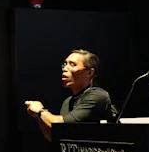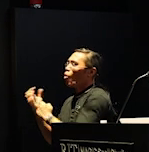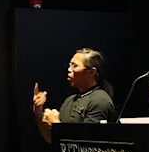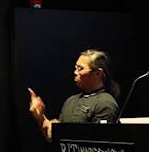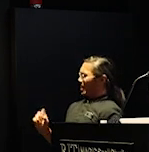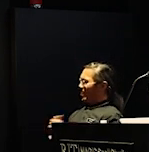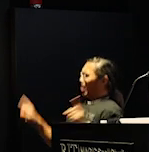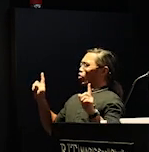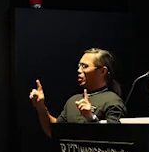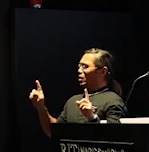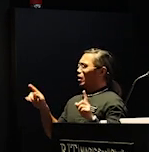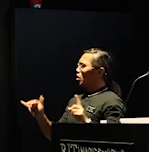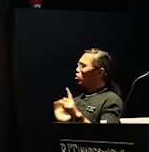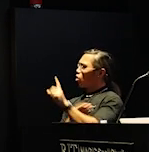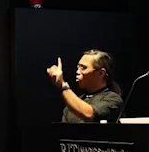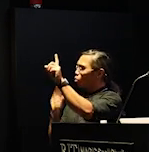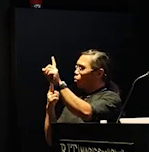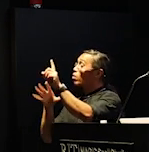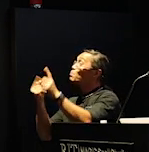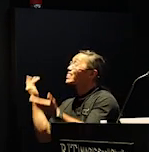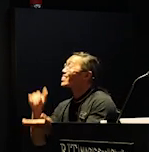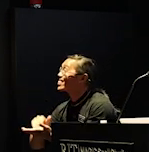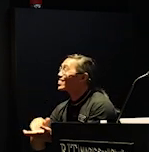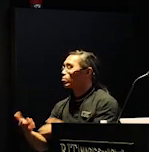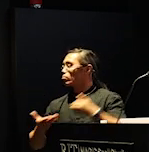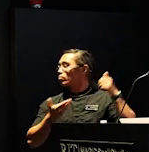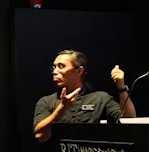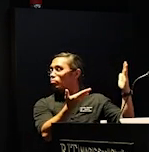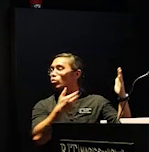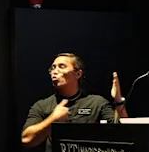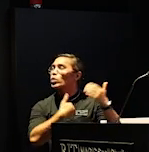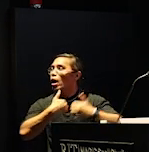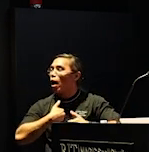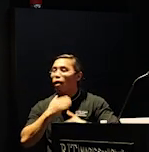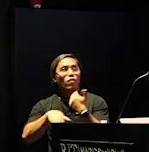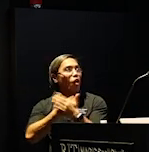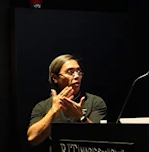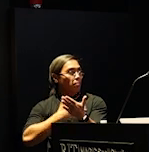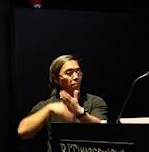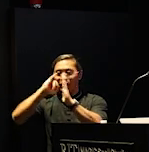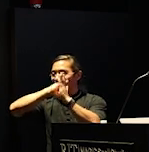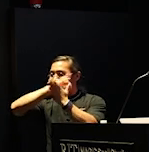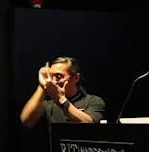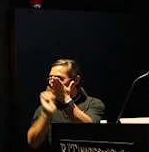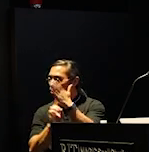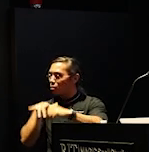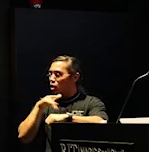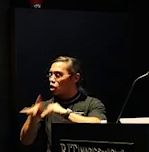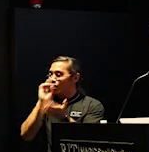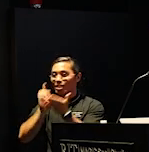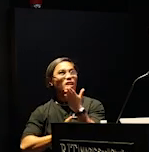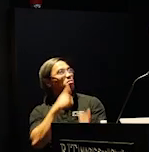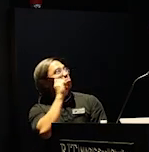I put some of these images in here so you can see the physical things that are, here's thinking like a designer for all the appointments of the restaurant. So There's